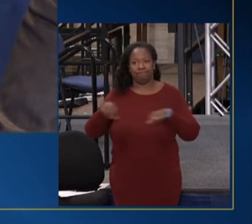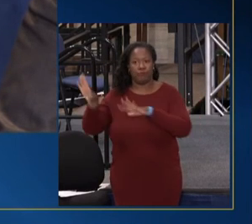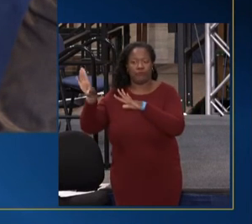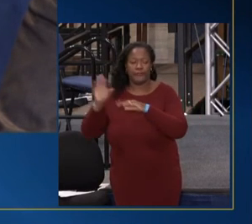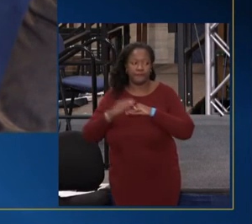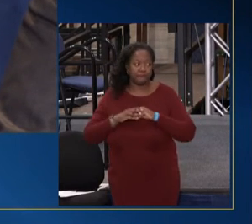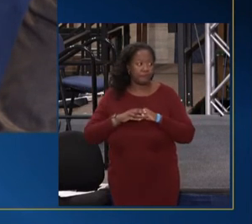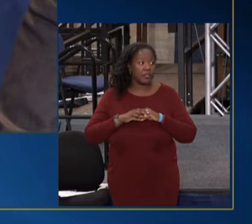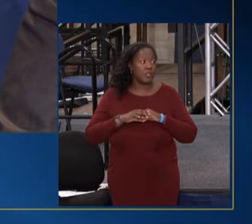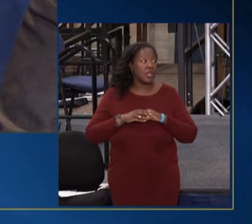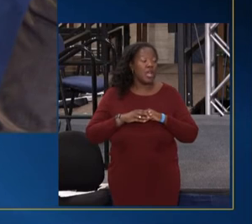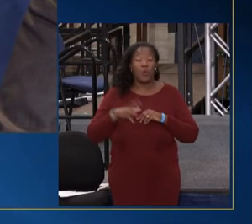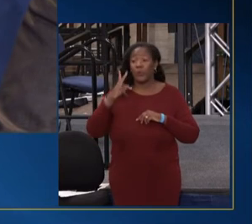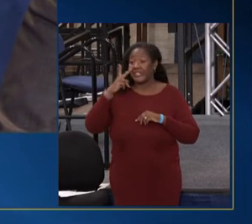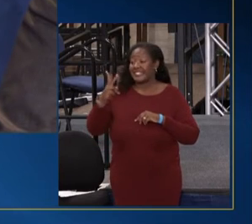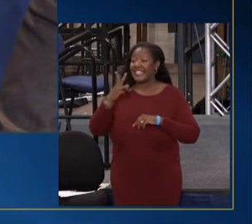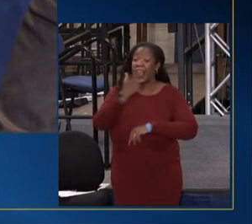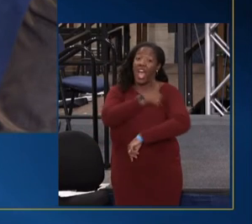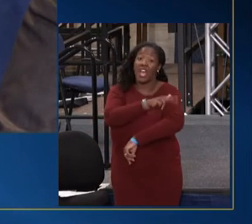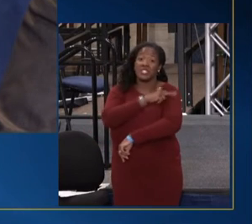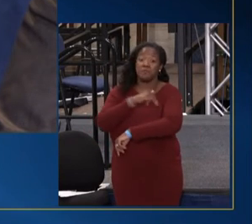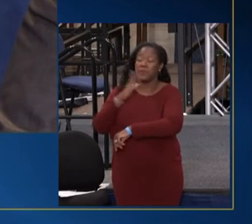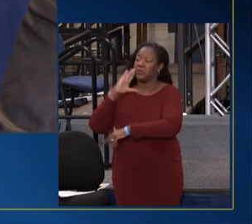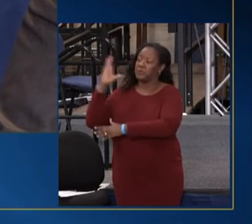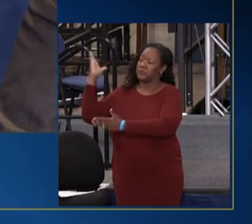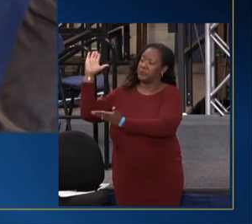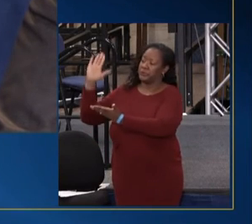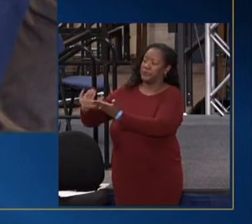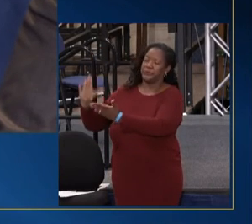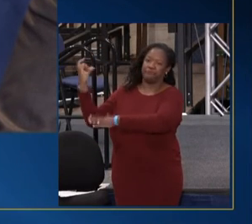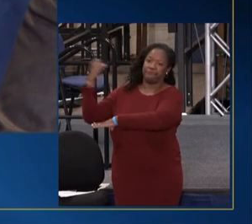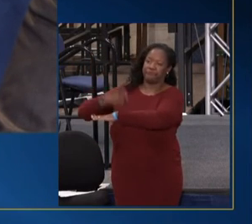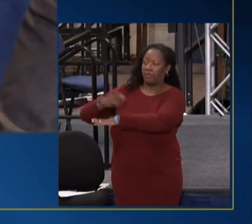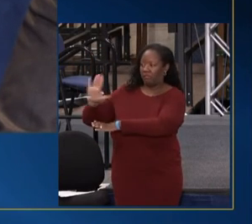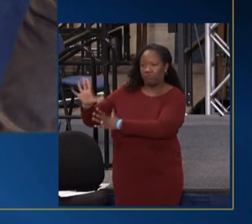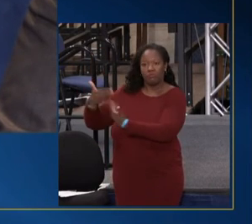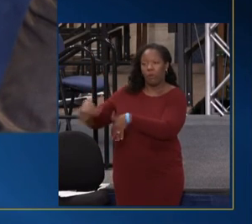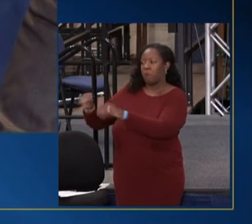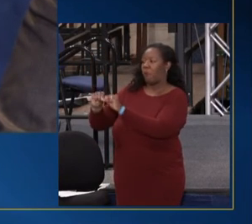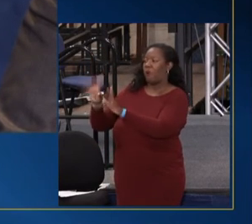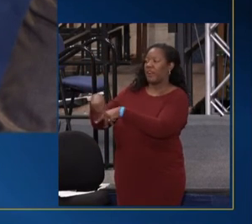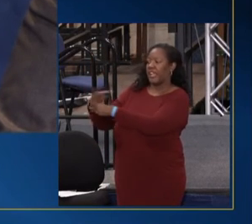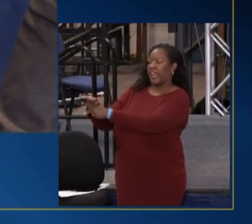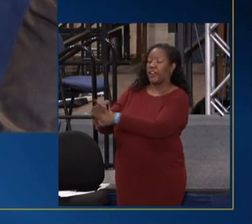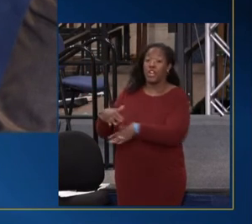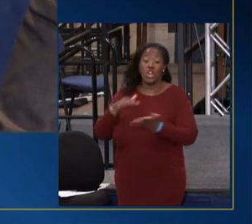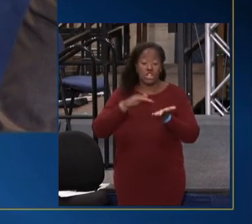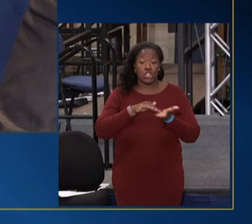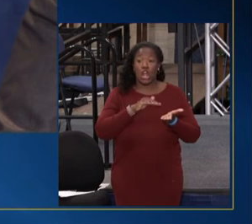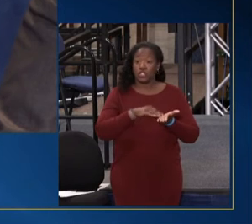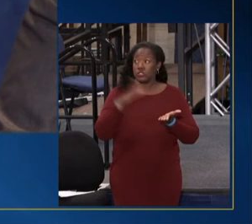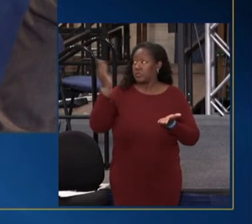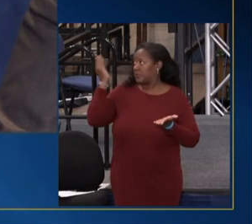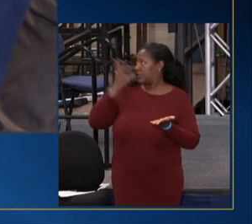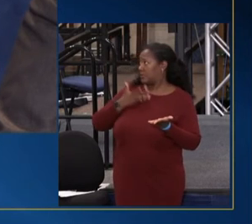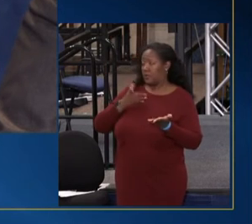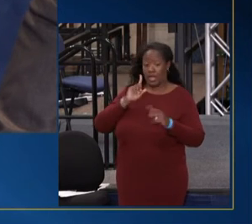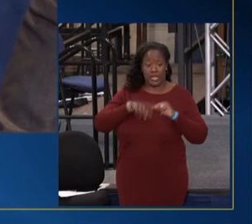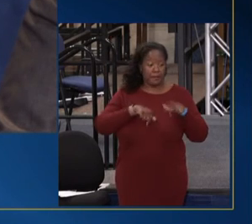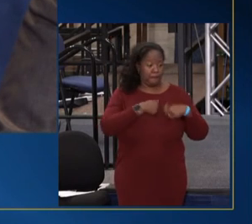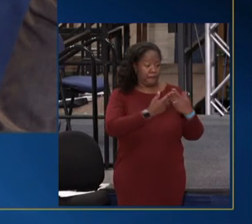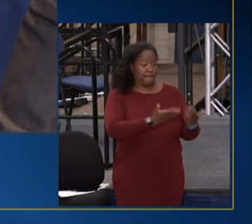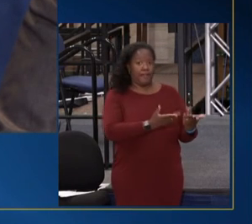talked about, Director, you know, we're seeing hospitals shutting down care. We're seeing doctors who are being told they should not provide gender-affirming